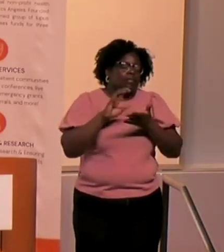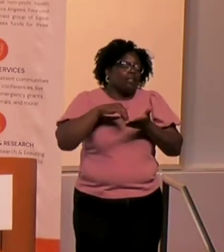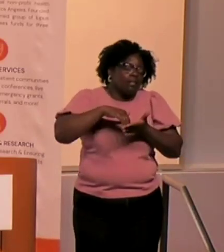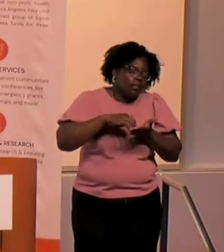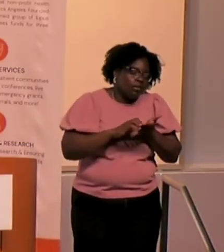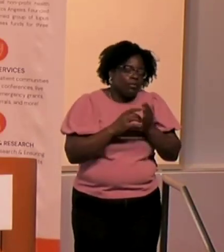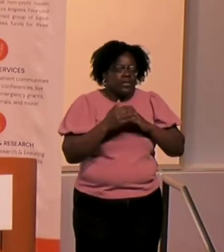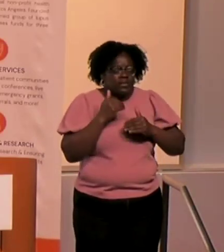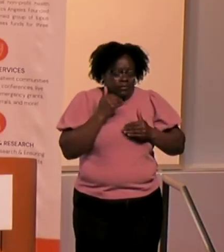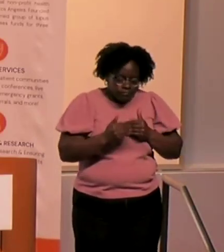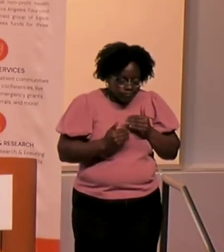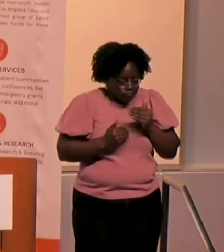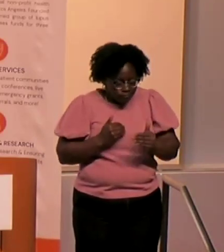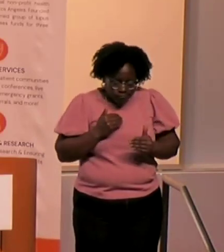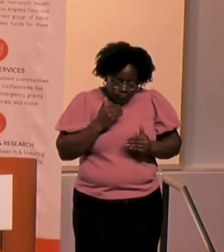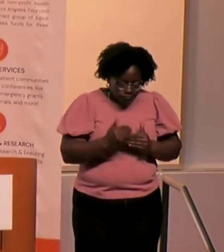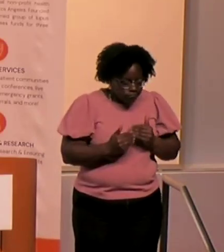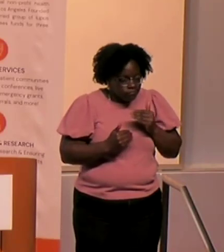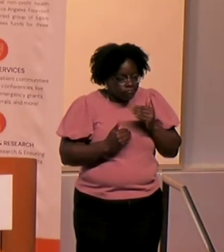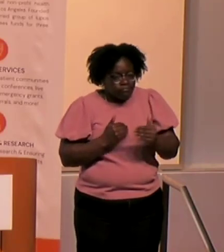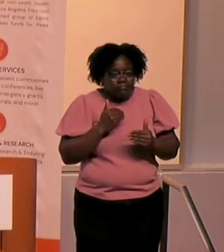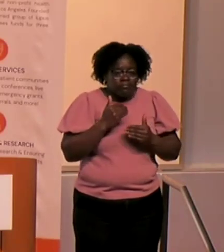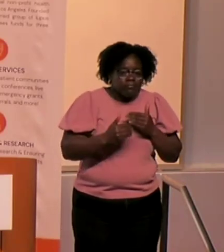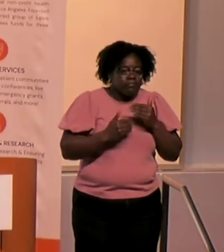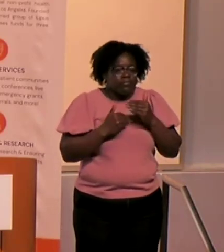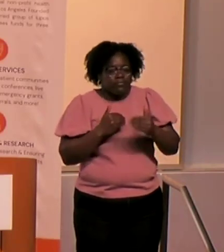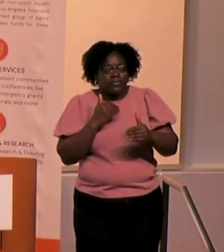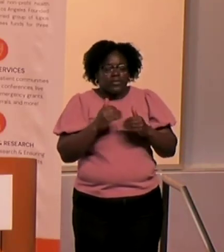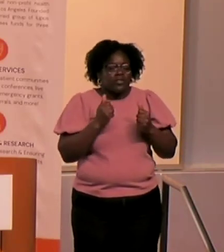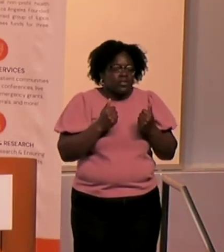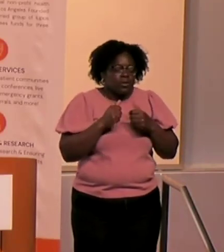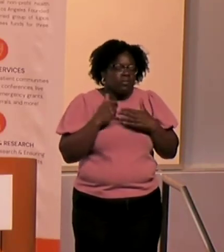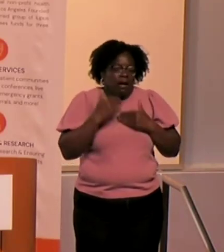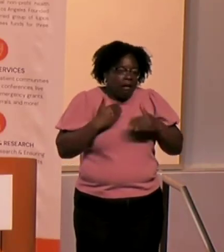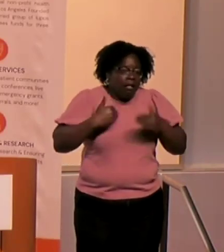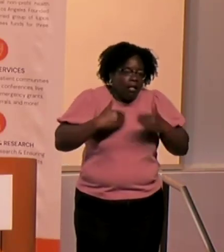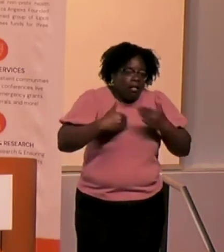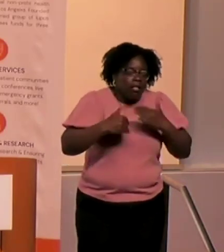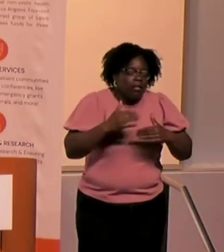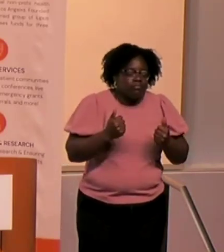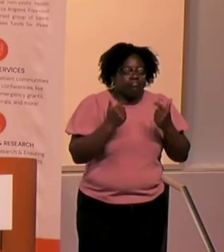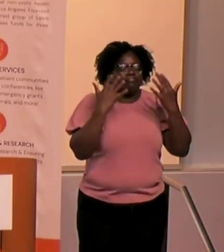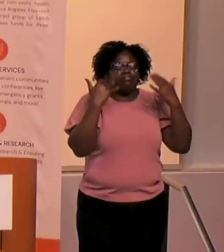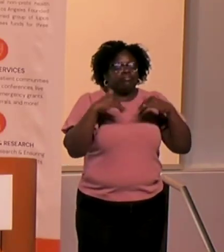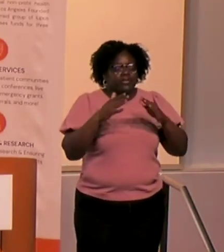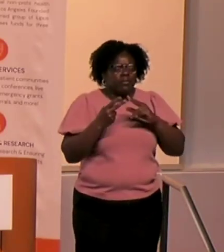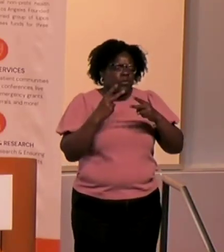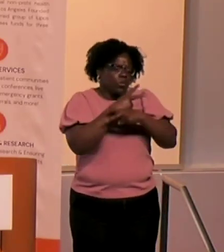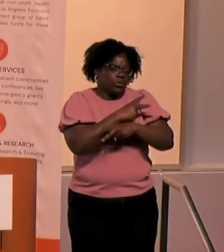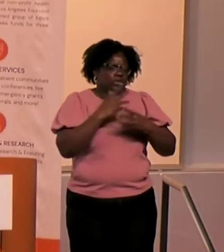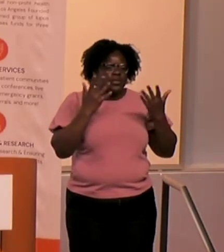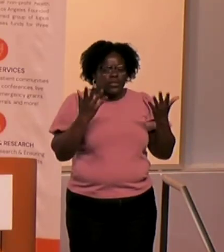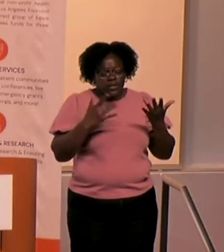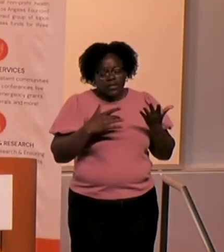yourself and not push yourself over the limit, because that's worse than just kind of like